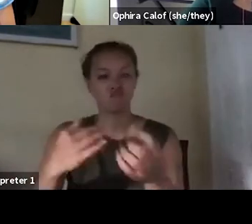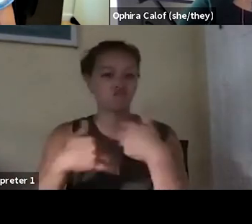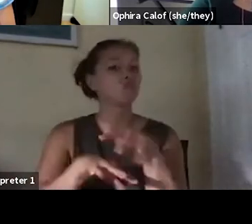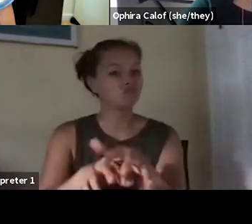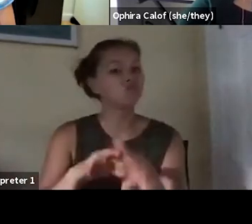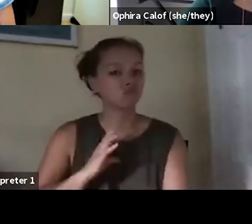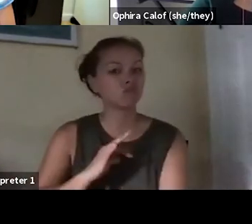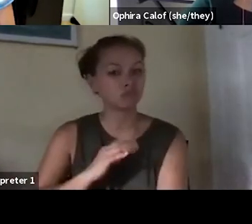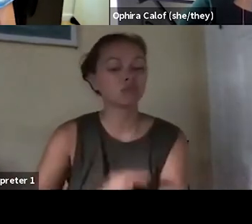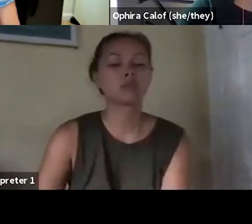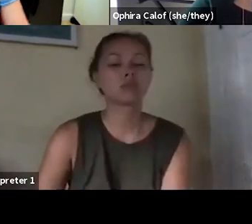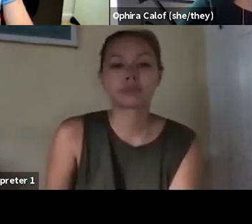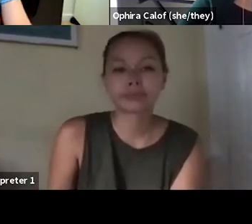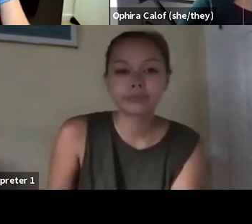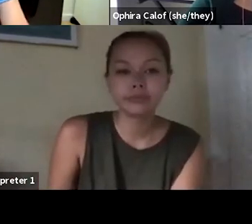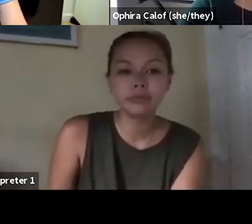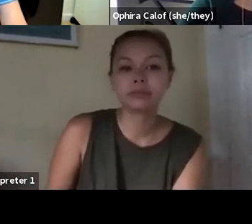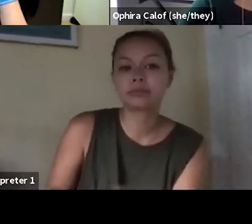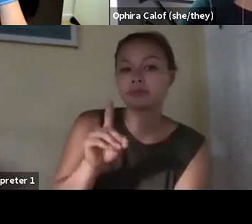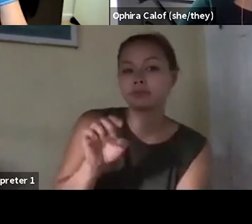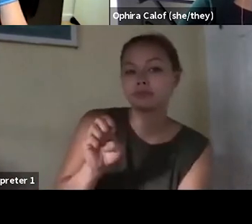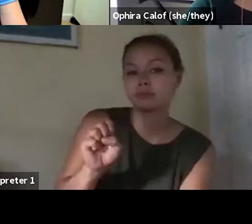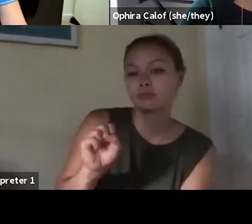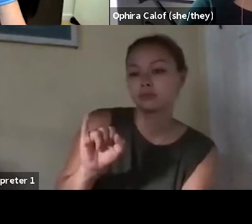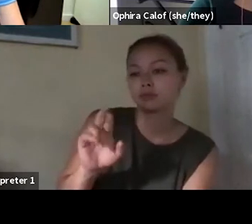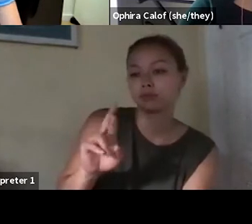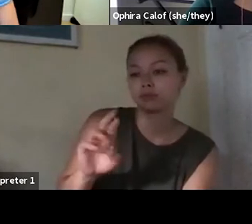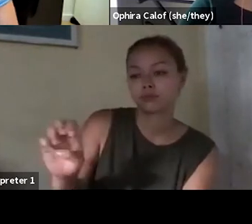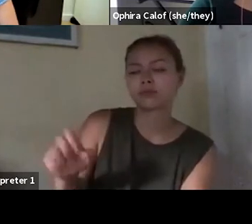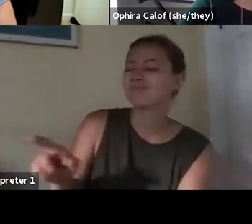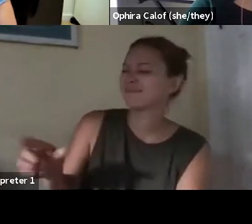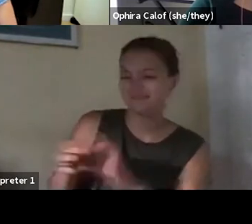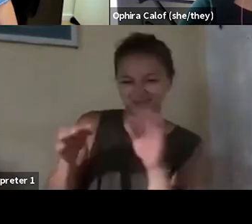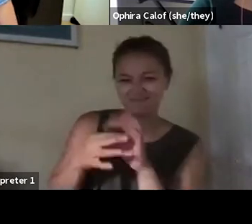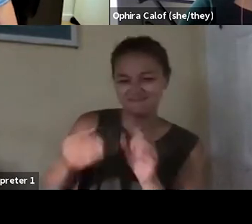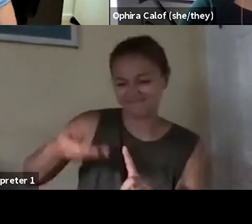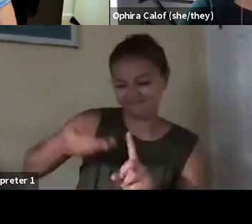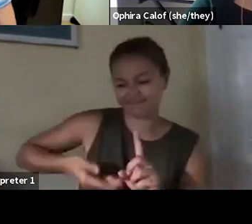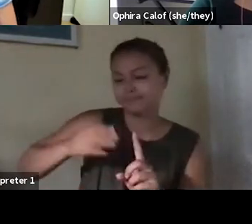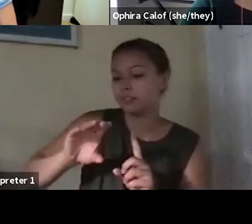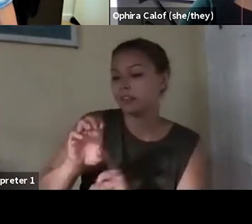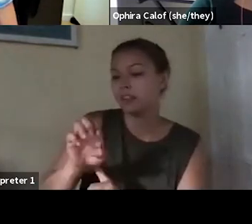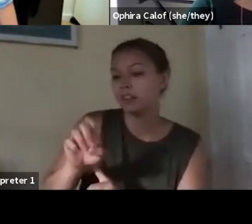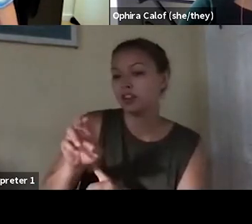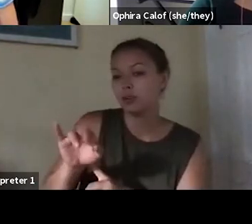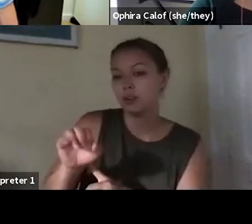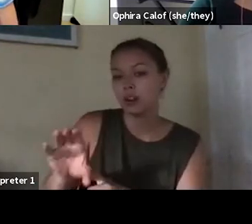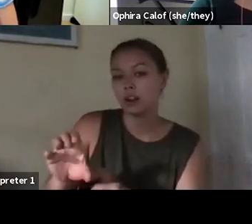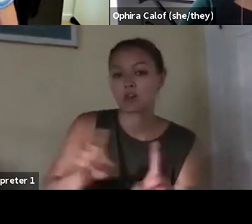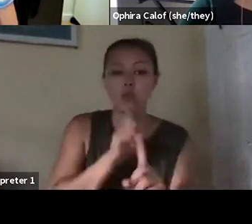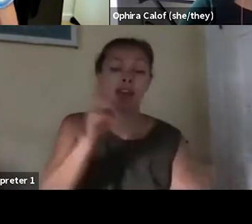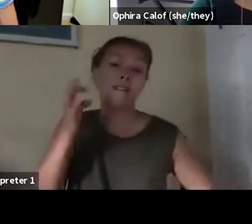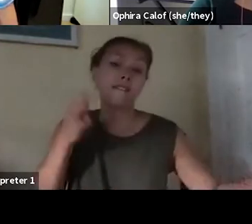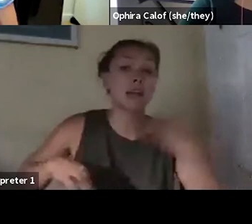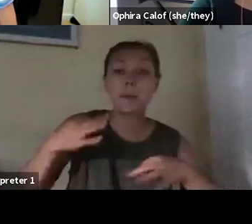Yeah, and I think what you were talking about with Cedric, and even just kind of like the way he's presented, it's not in a super feminine way. It's just like, he's just a